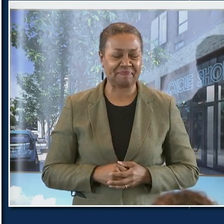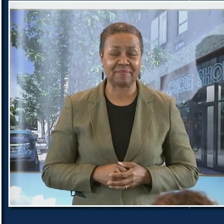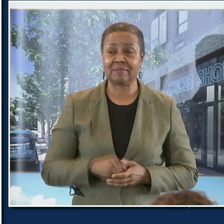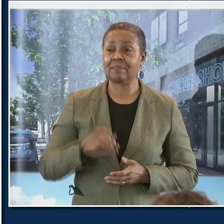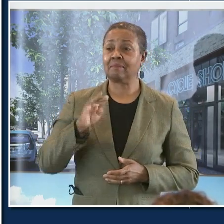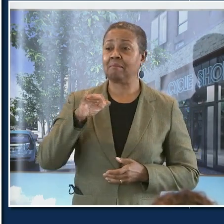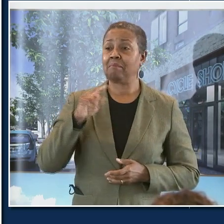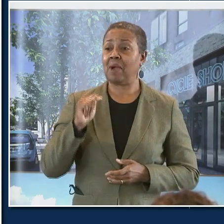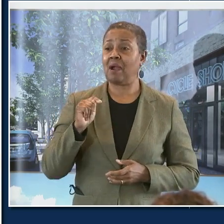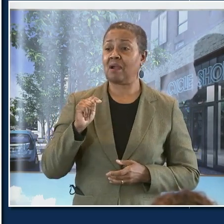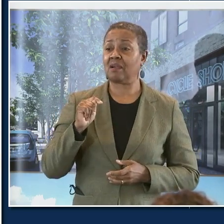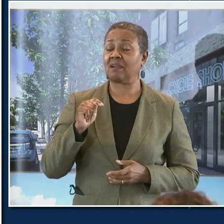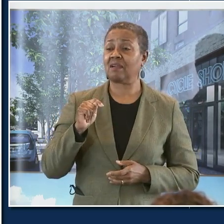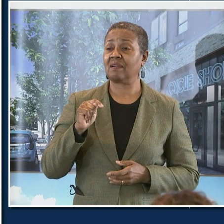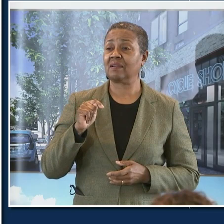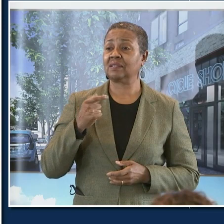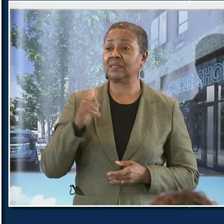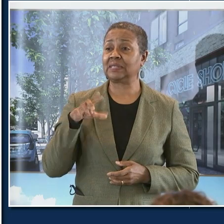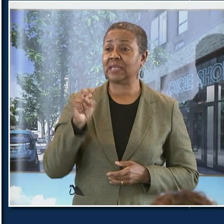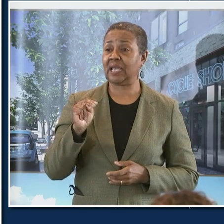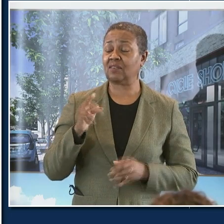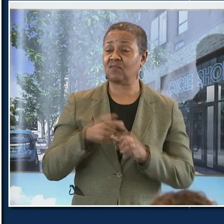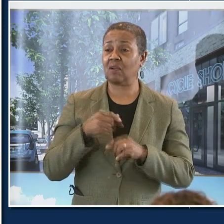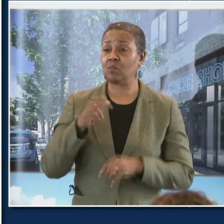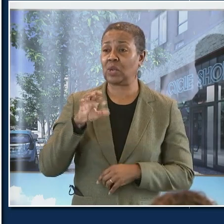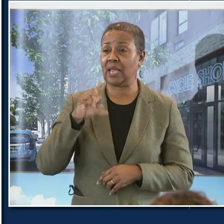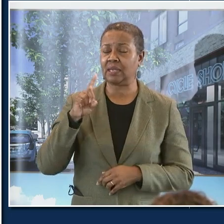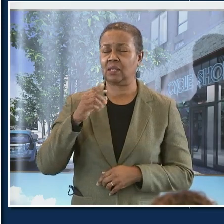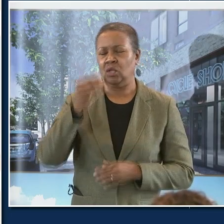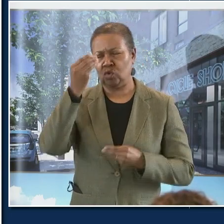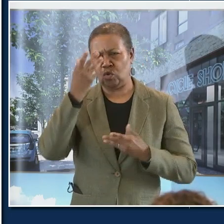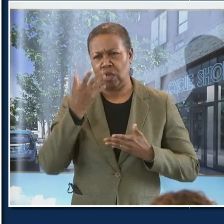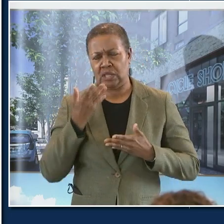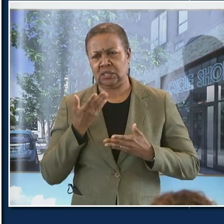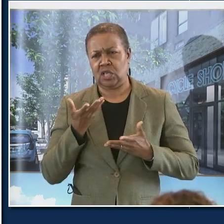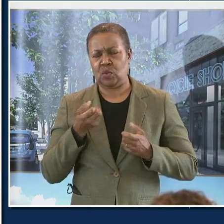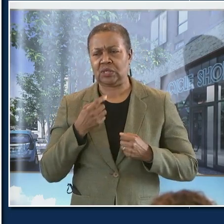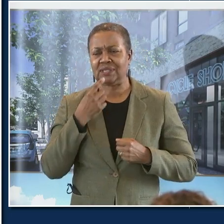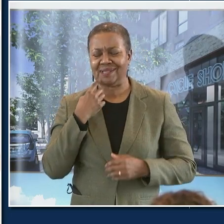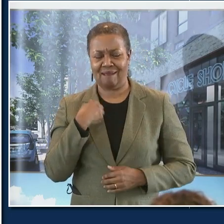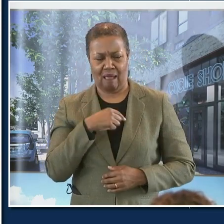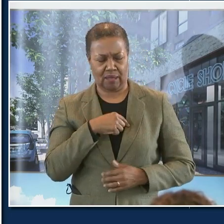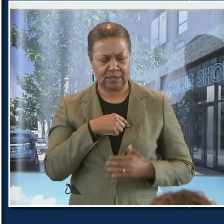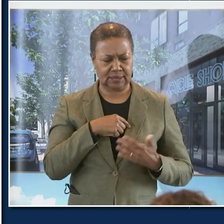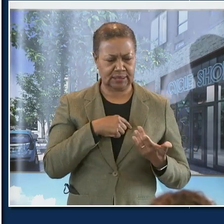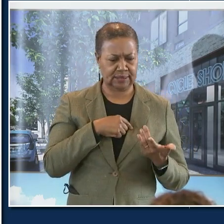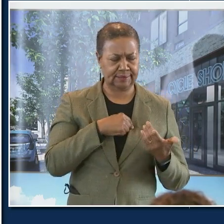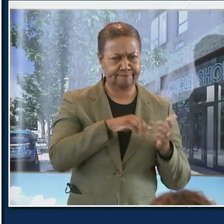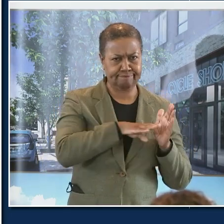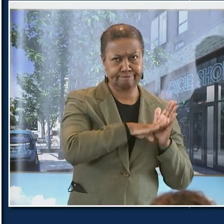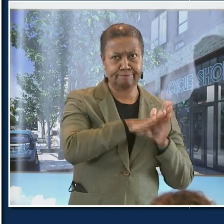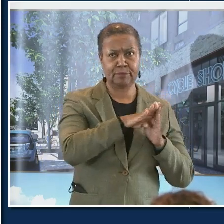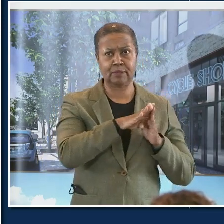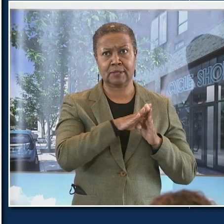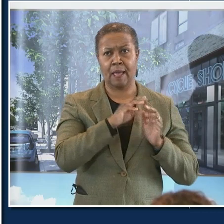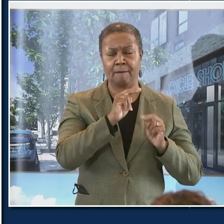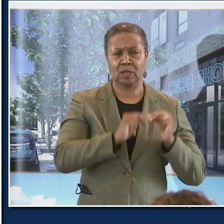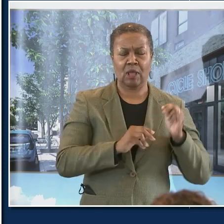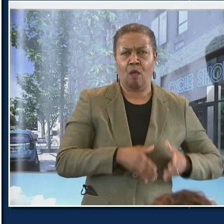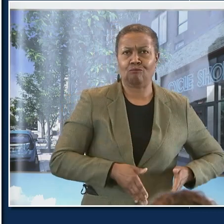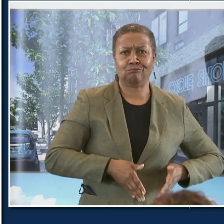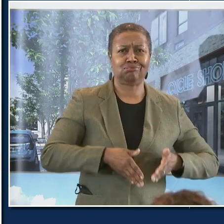Mark Gayton from Related told us a couple years ago he wanted to see us build a skyscraper.